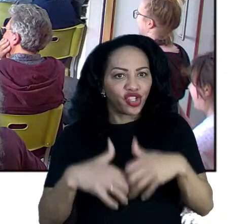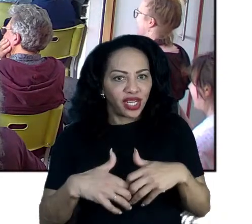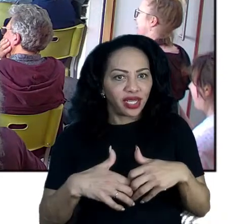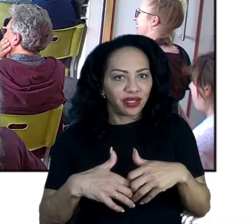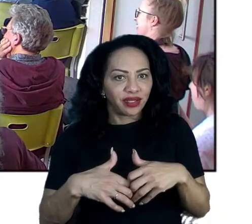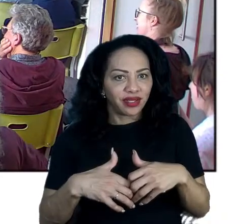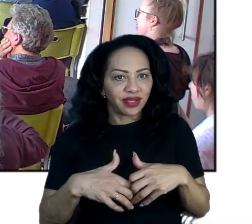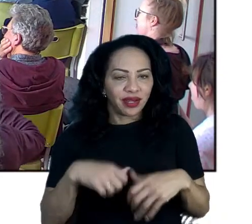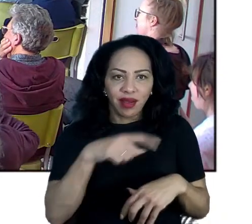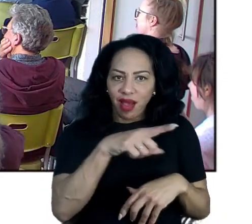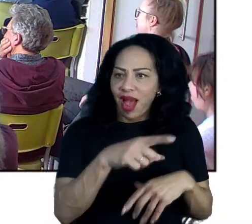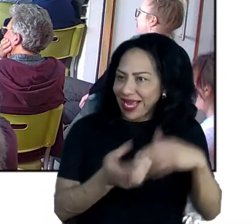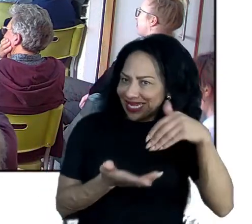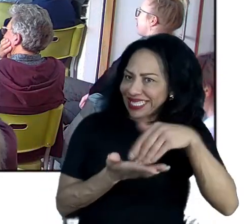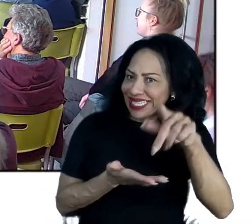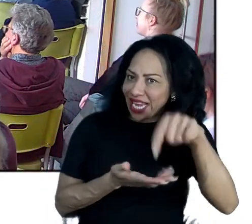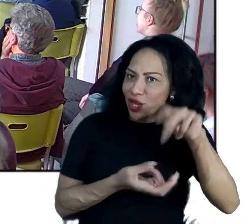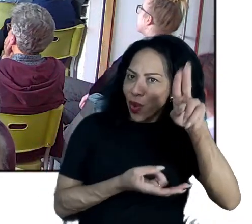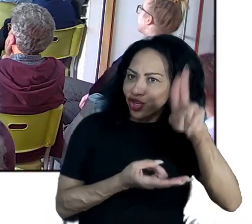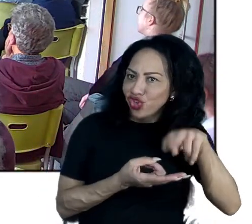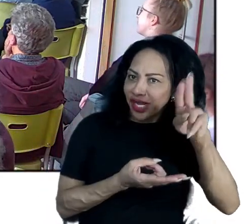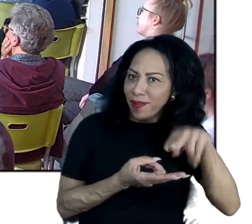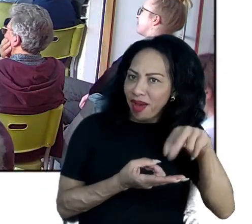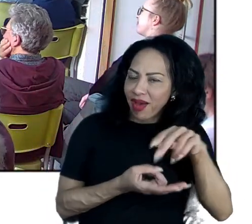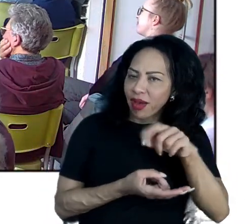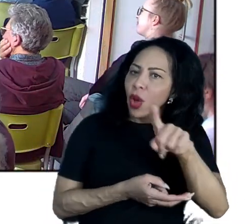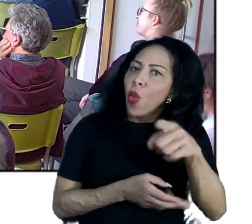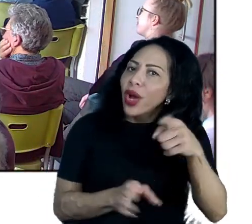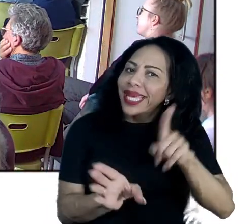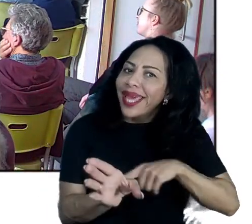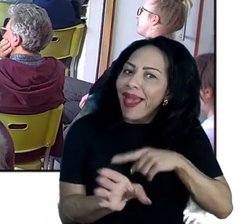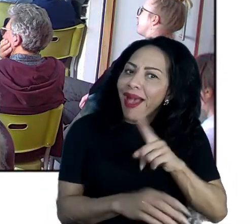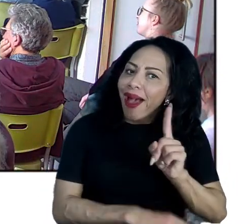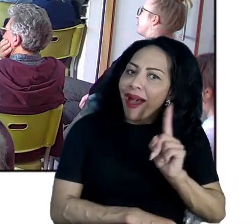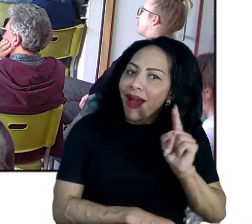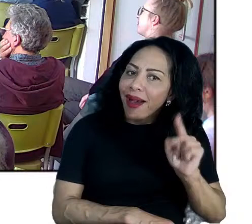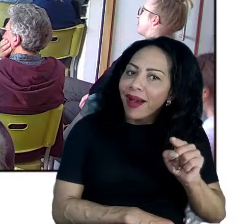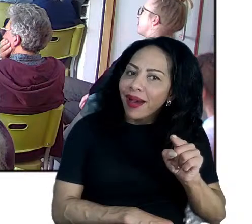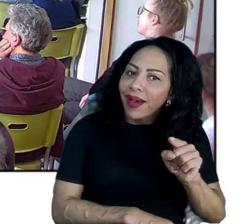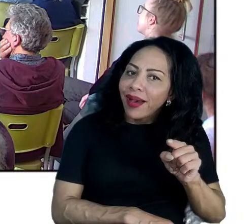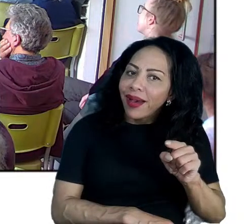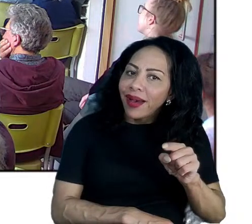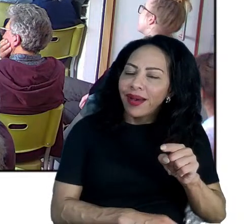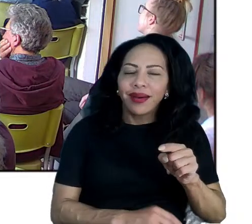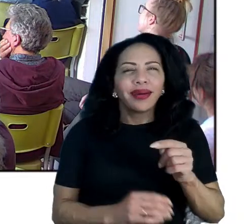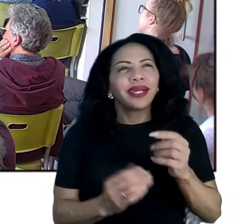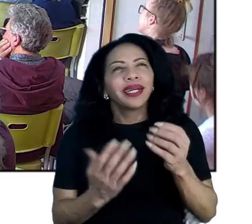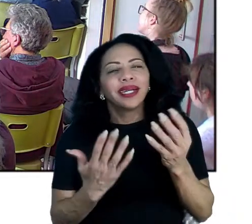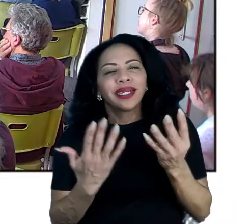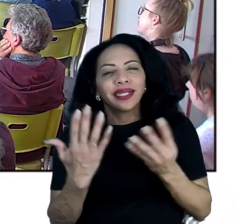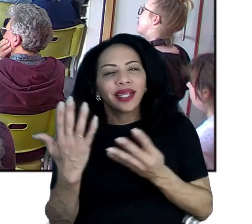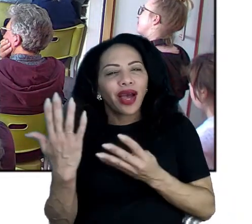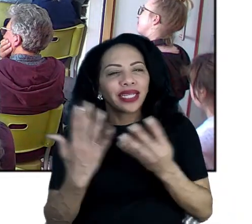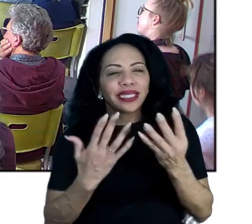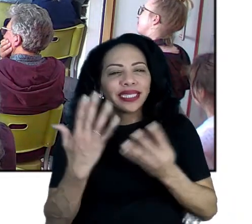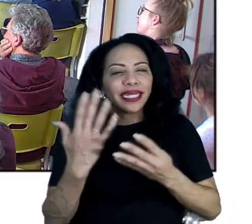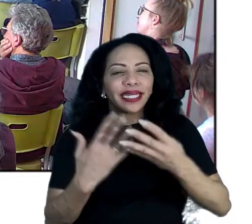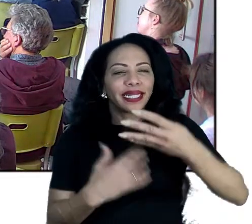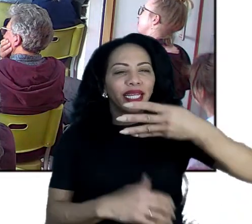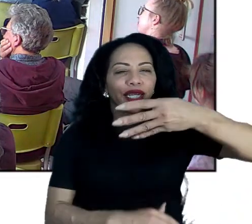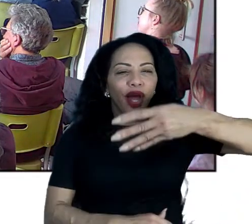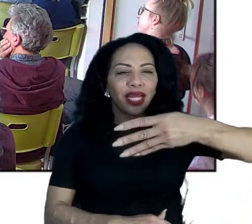Anyway, that's a passing thought. What year was that? About 1991. Wow. Something like that.